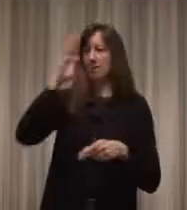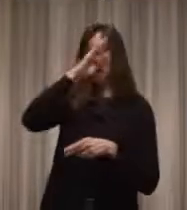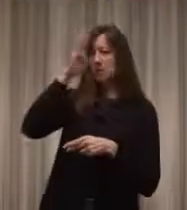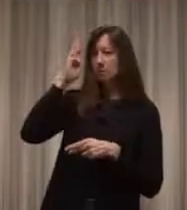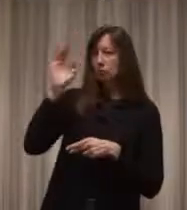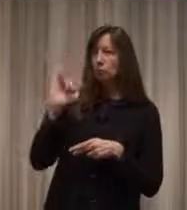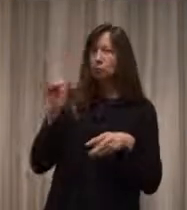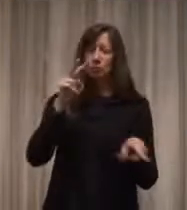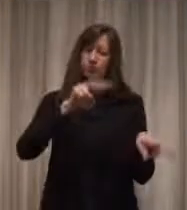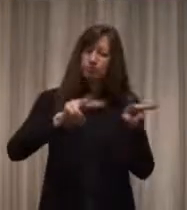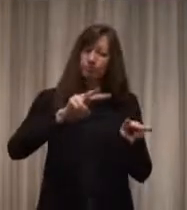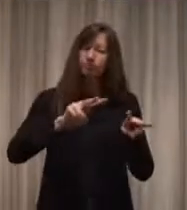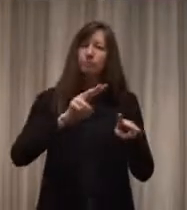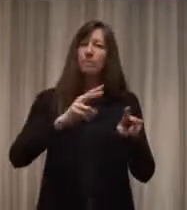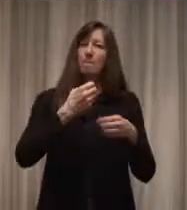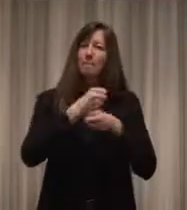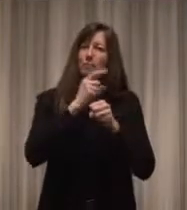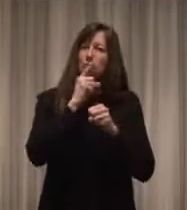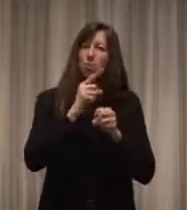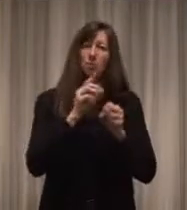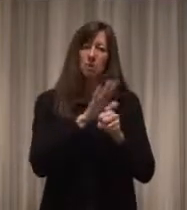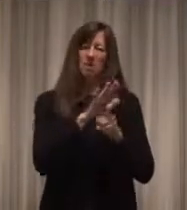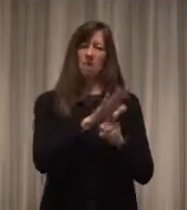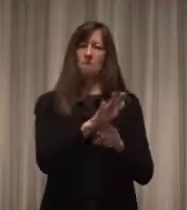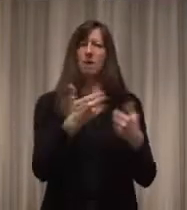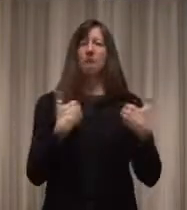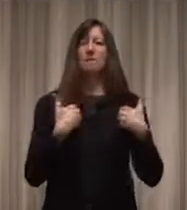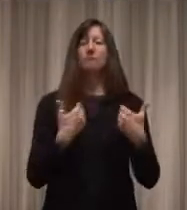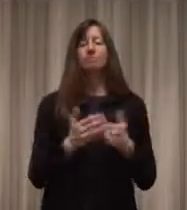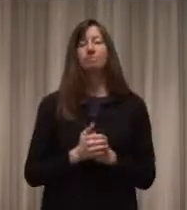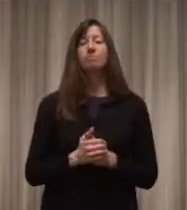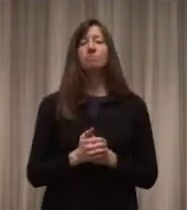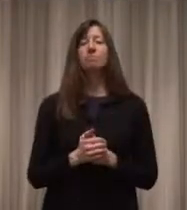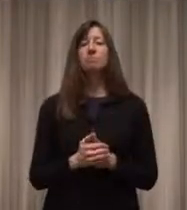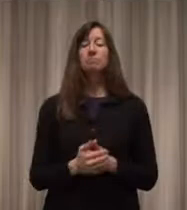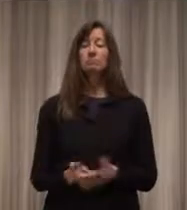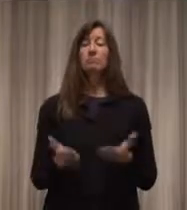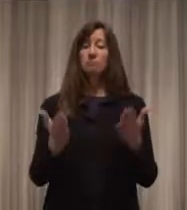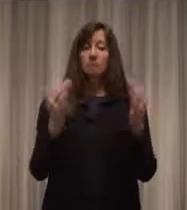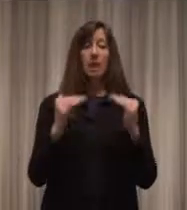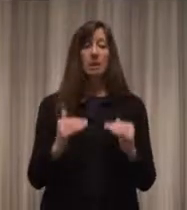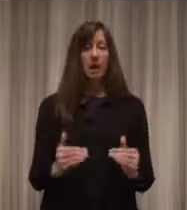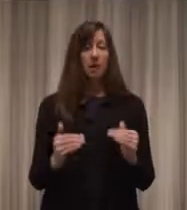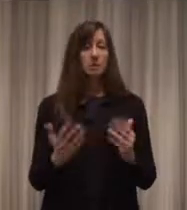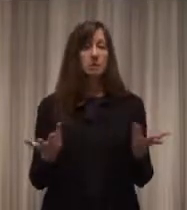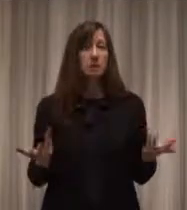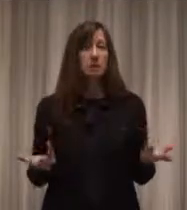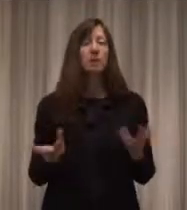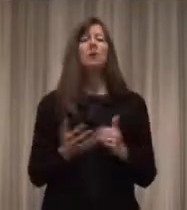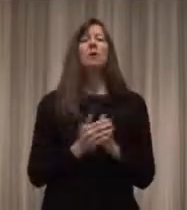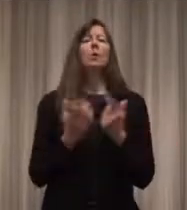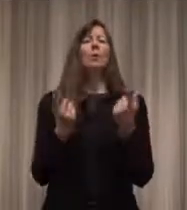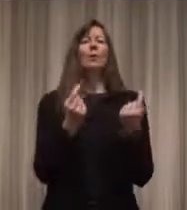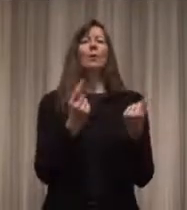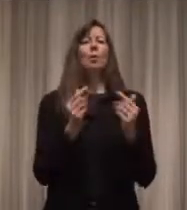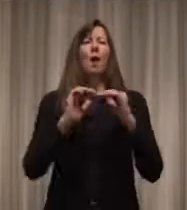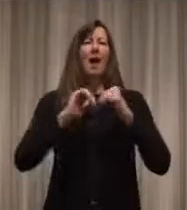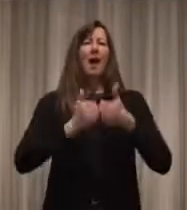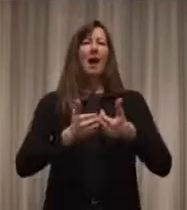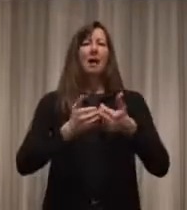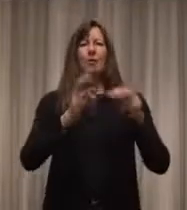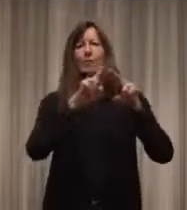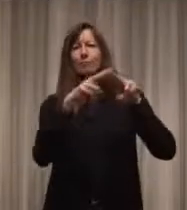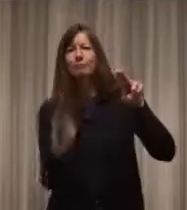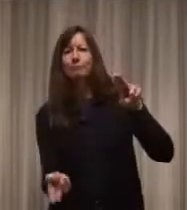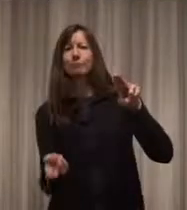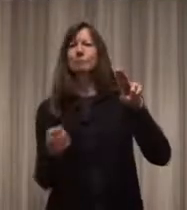So how do we continue to keep, finally we have the directions headed the way we want. We have new infection rates